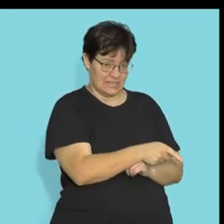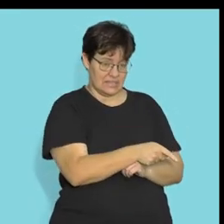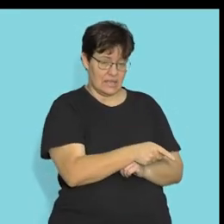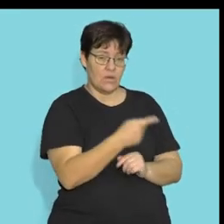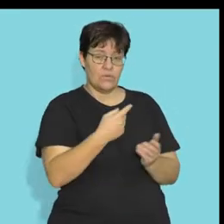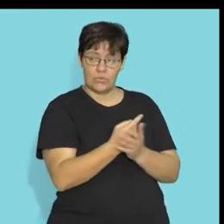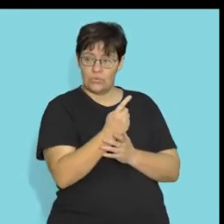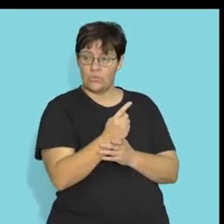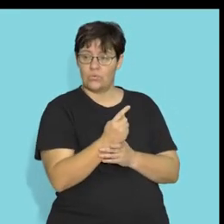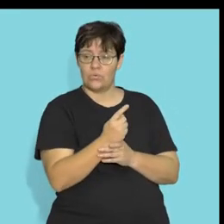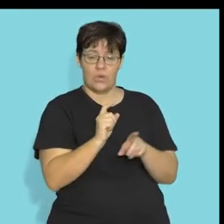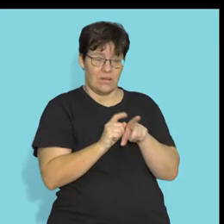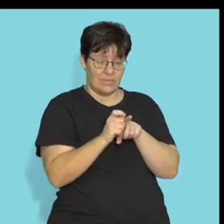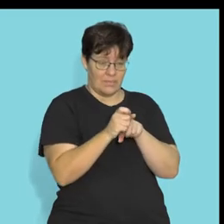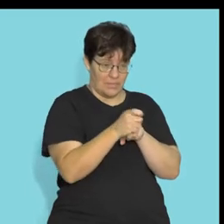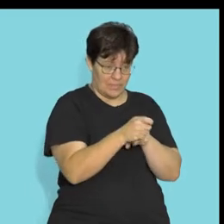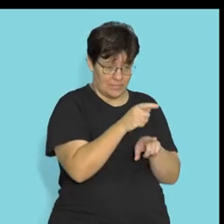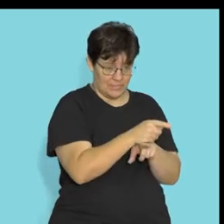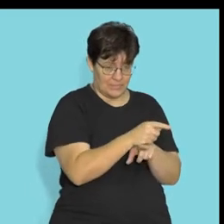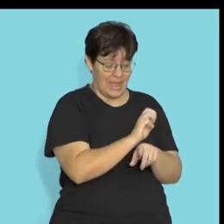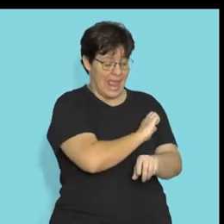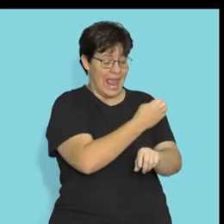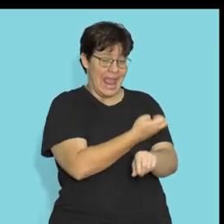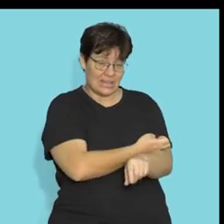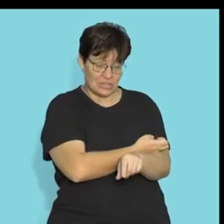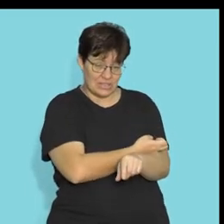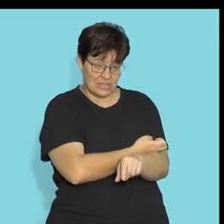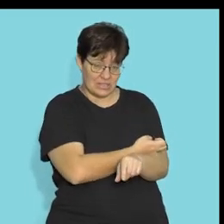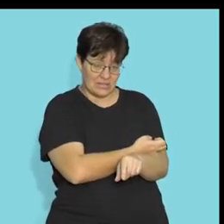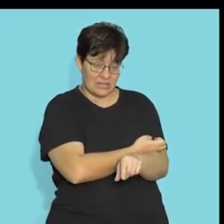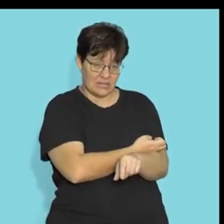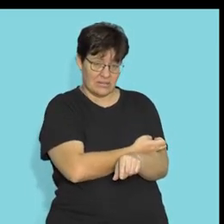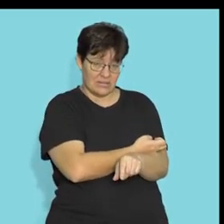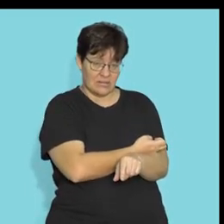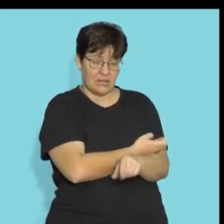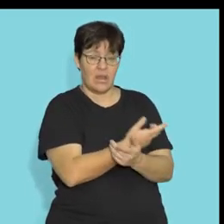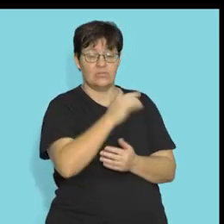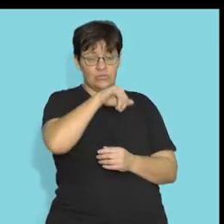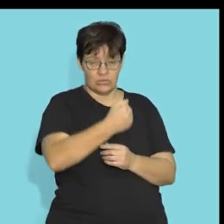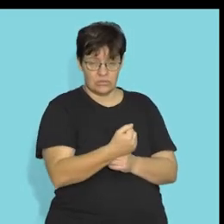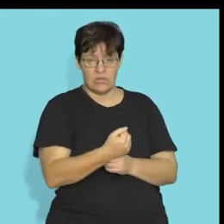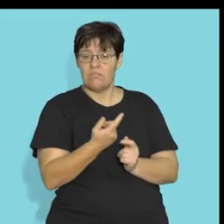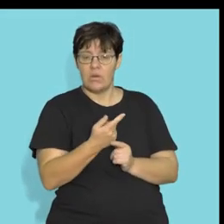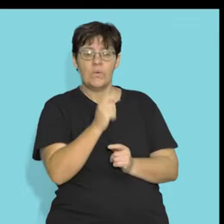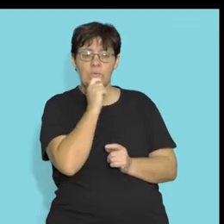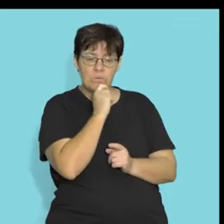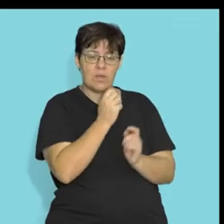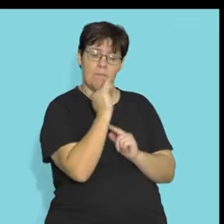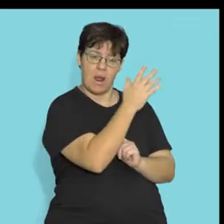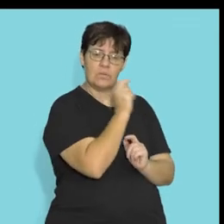by a caterpillar, a large amount of that energy, in this case we measure energy in joules, is used for